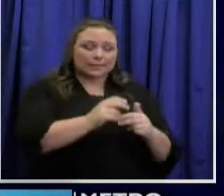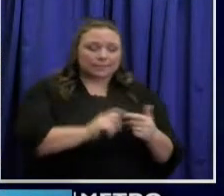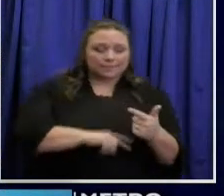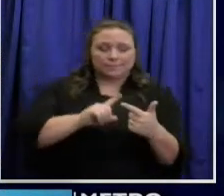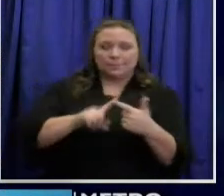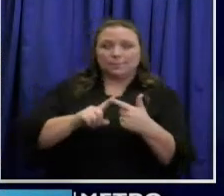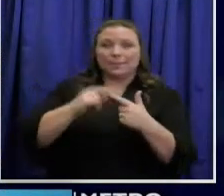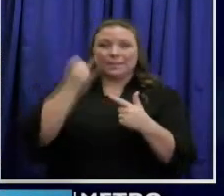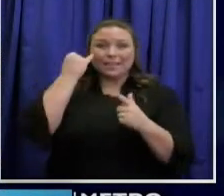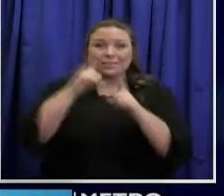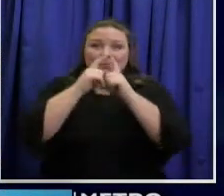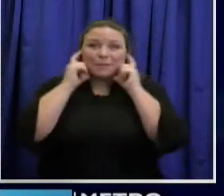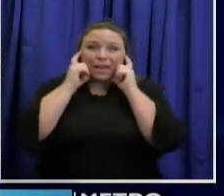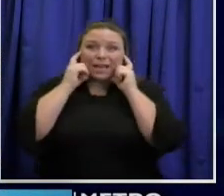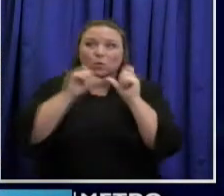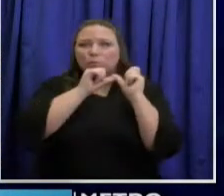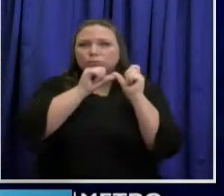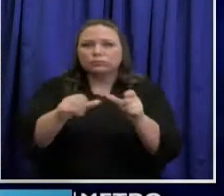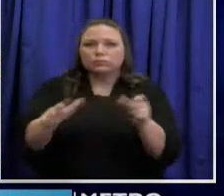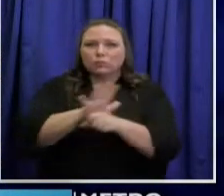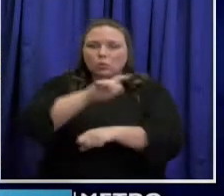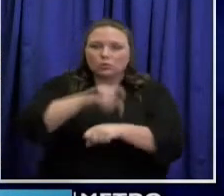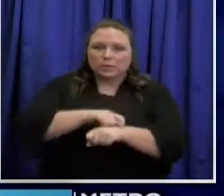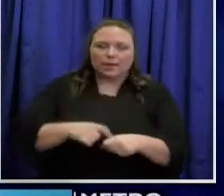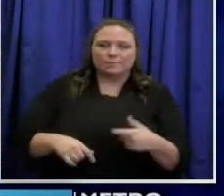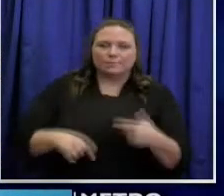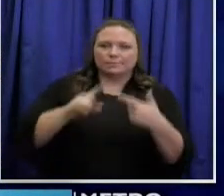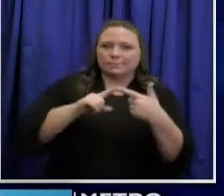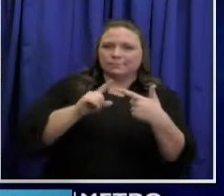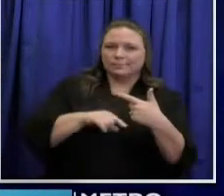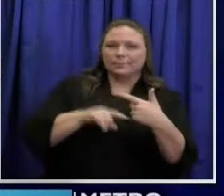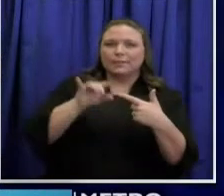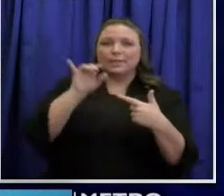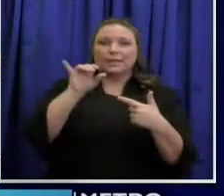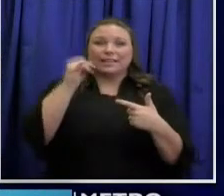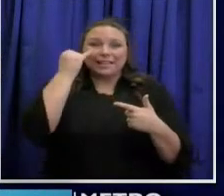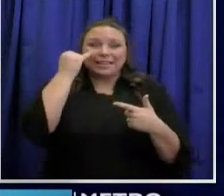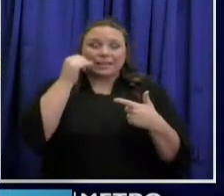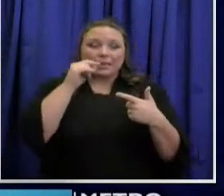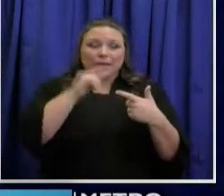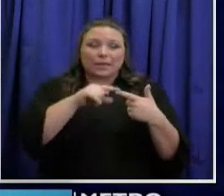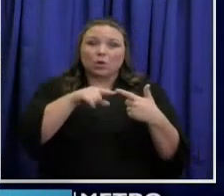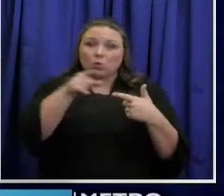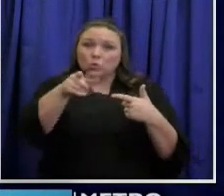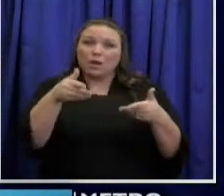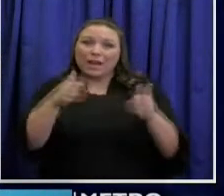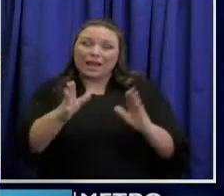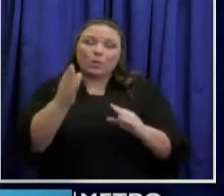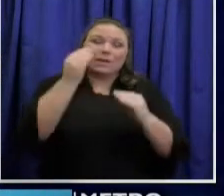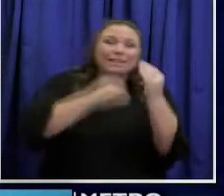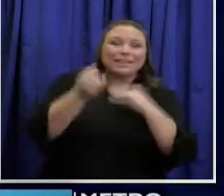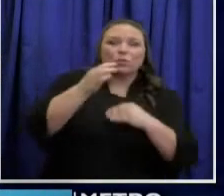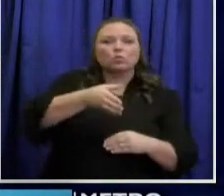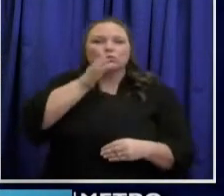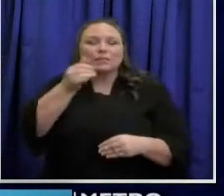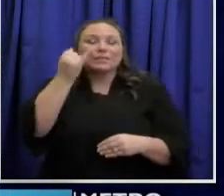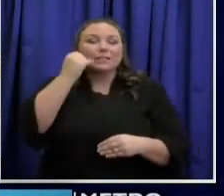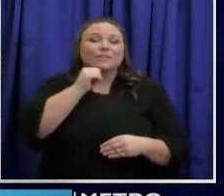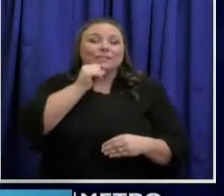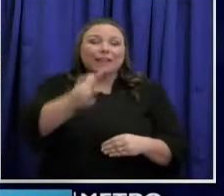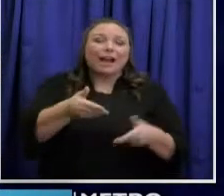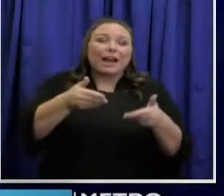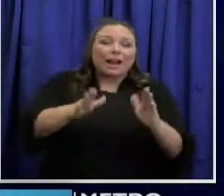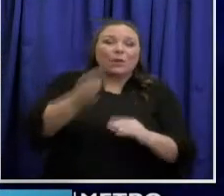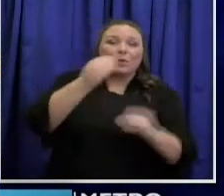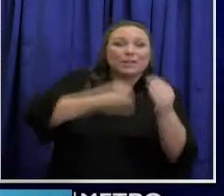whether masks will be worn at all times. And one of the clues to that would be, are you allowing eating or drinking. If you're not allowing